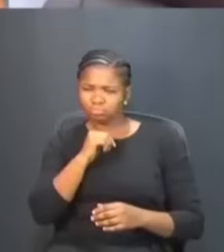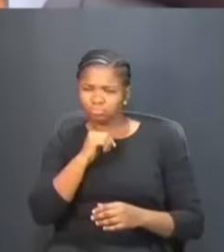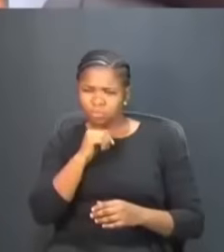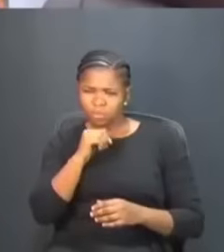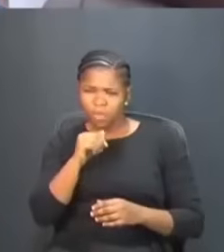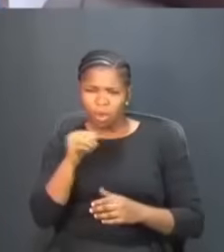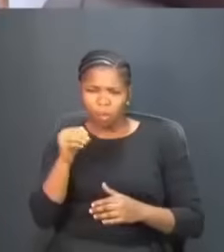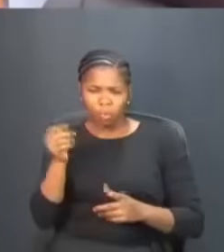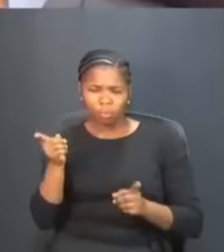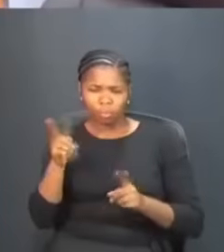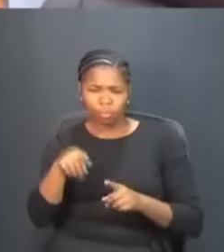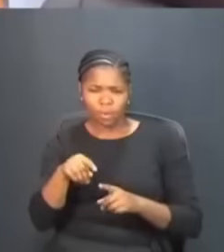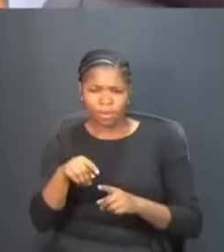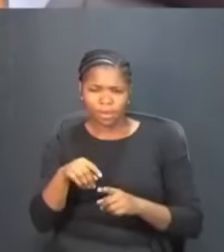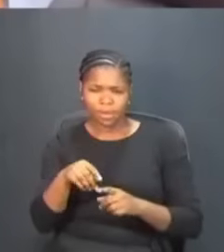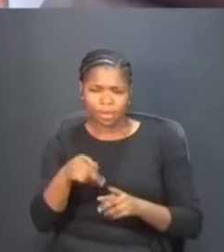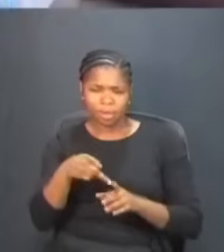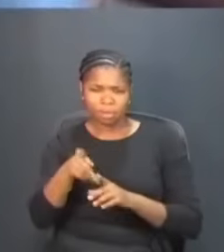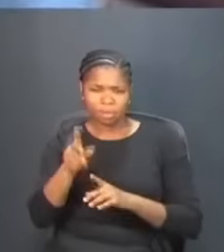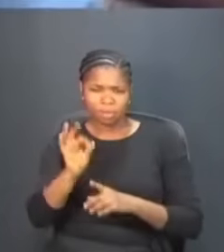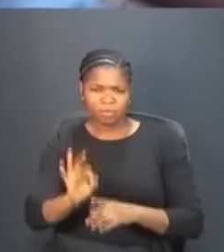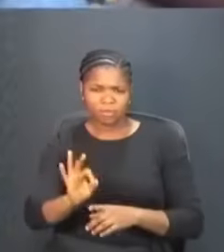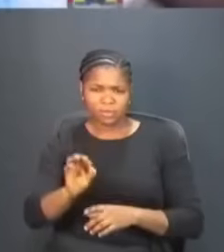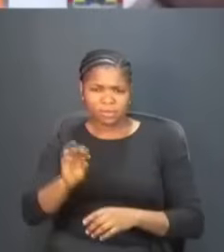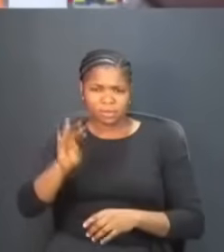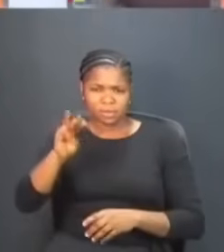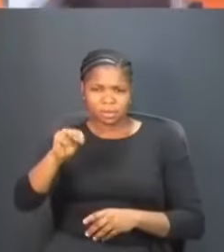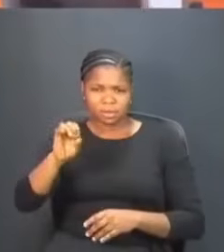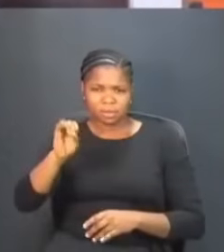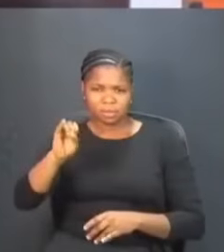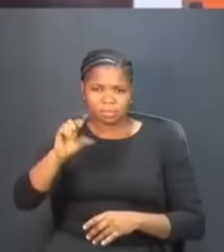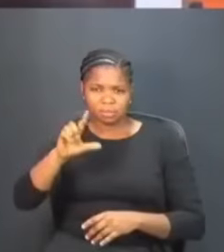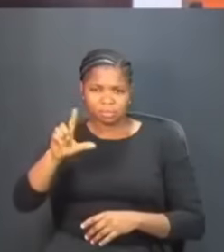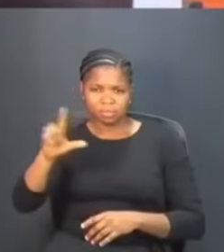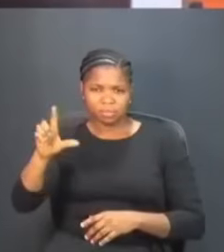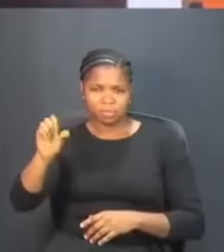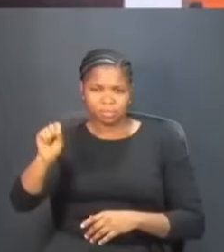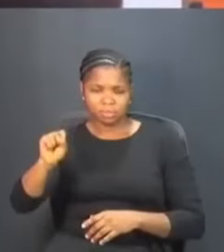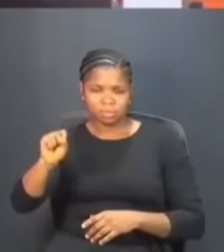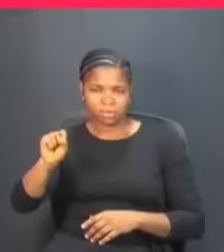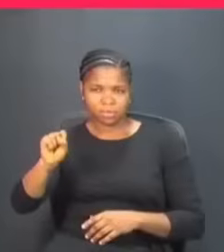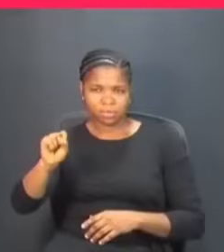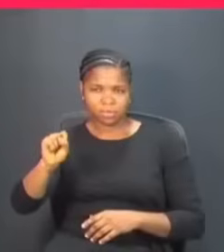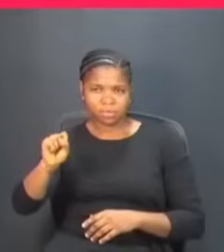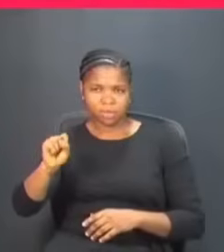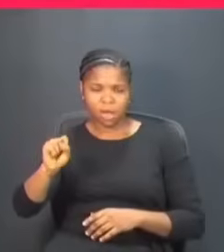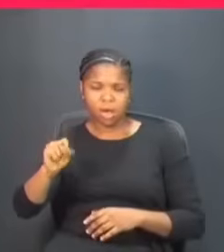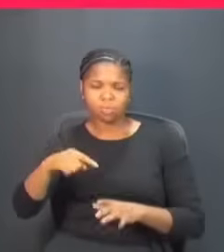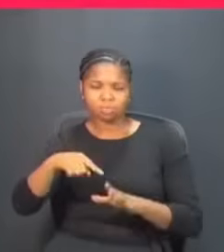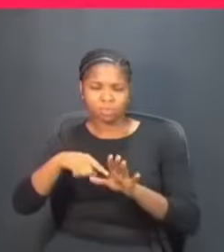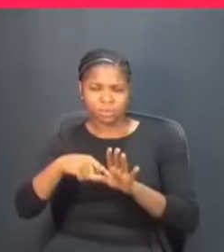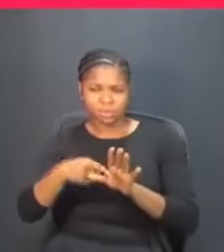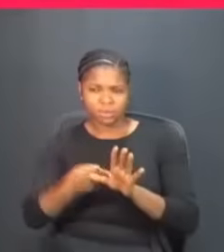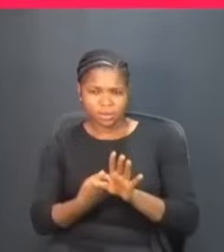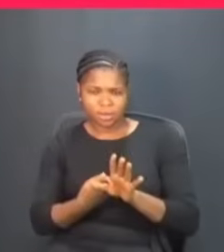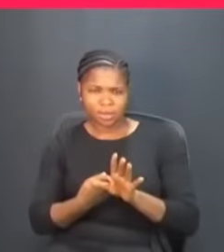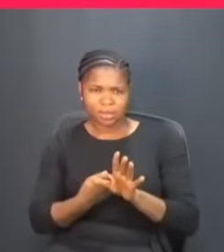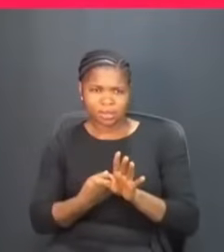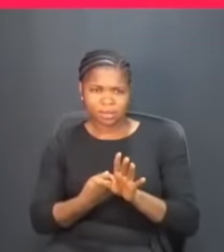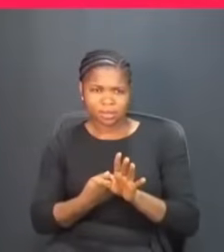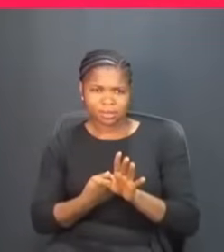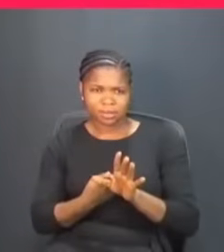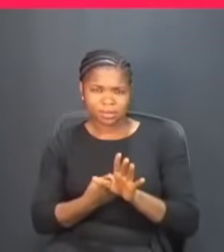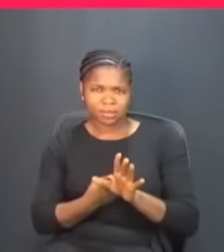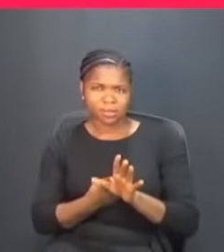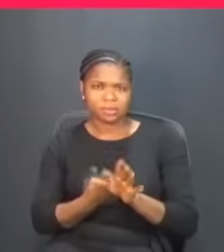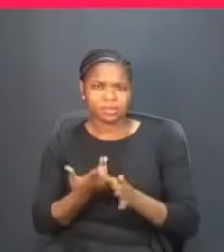stock? Well, so long as you said no proper thinking, I have not heard